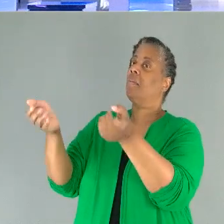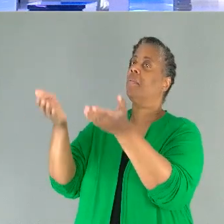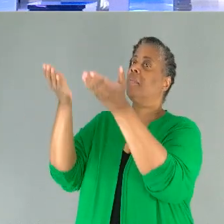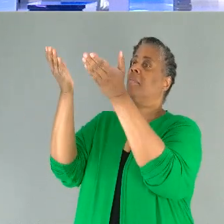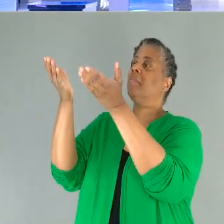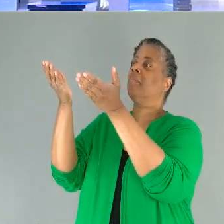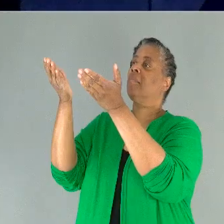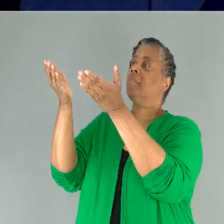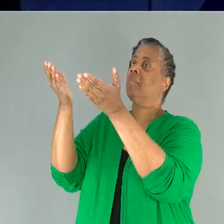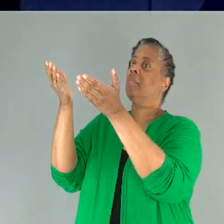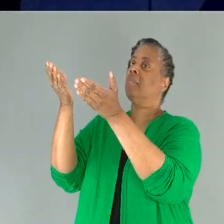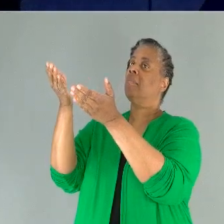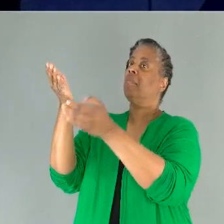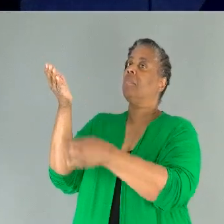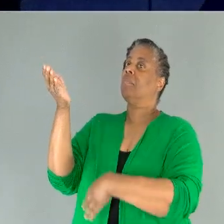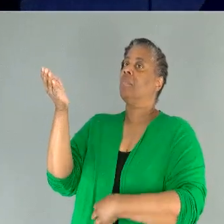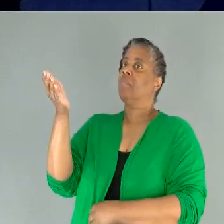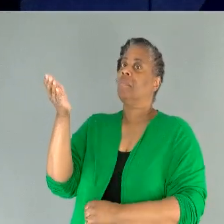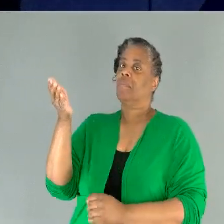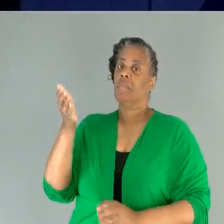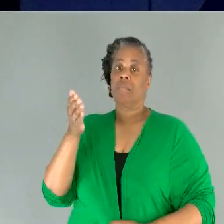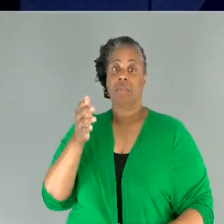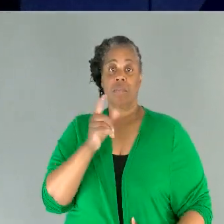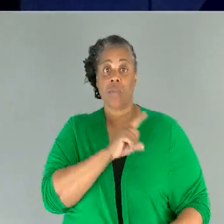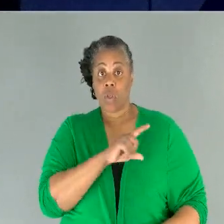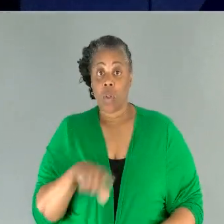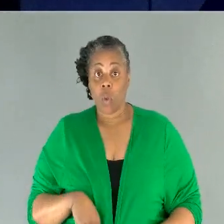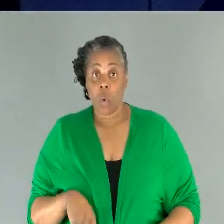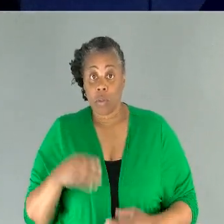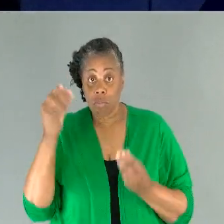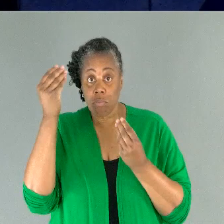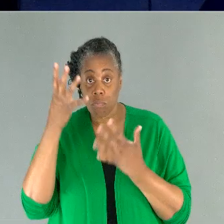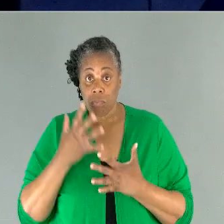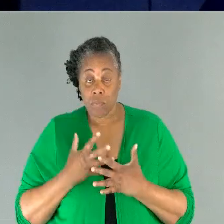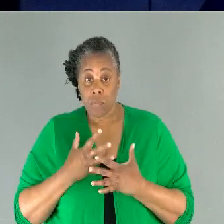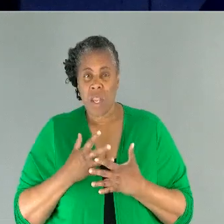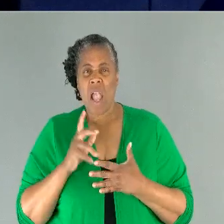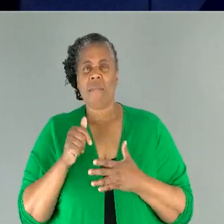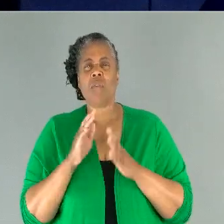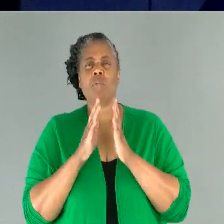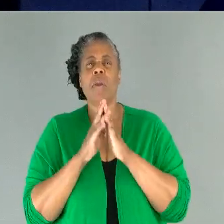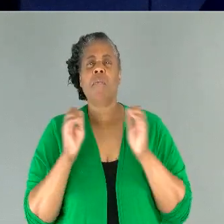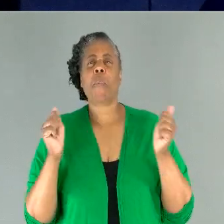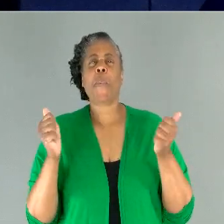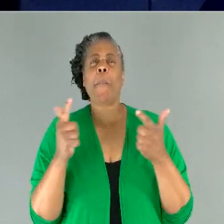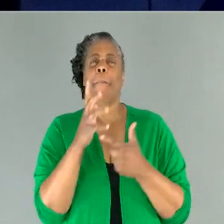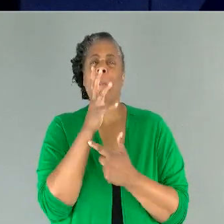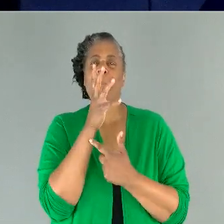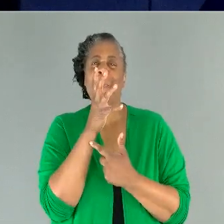And the Lord literally just sent me here on assignment to pray for every mother,